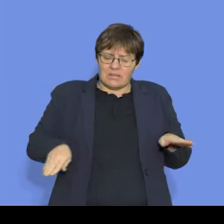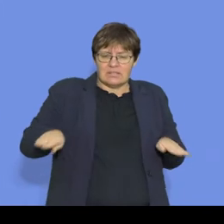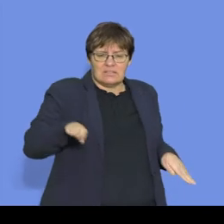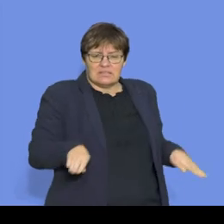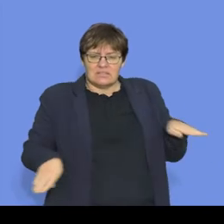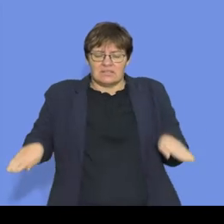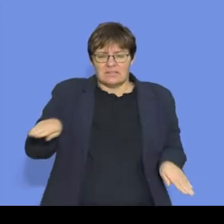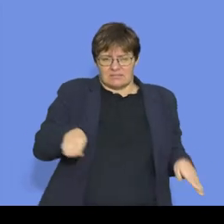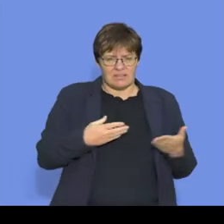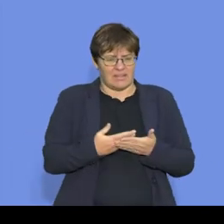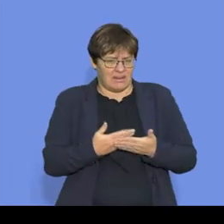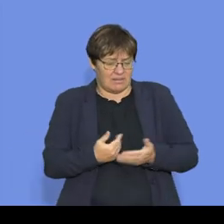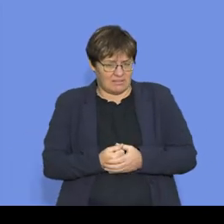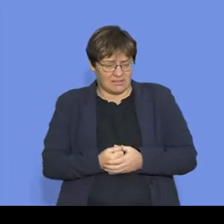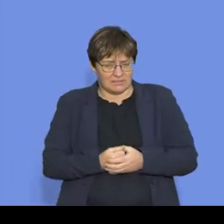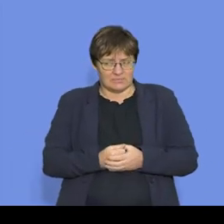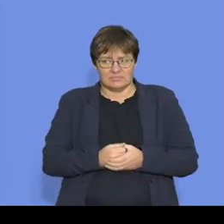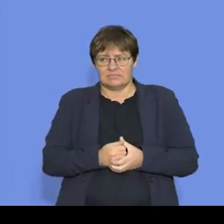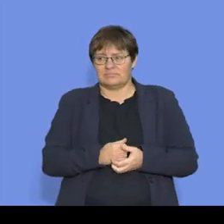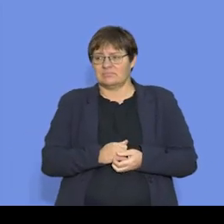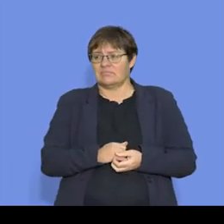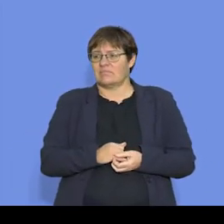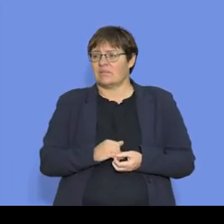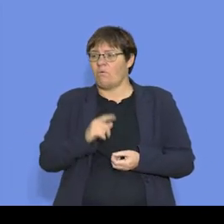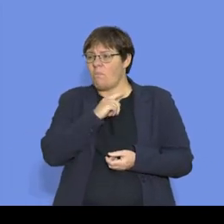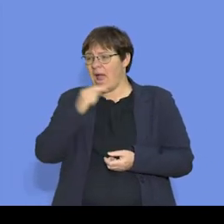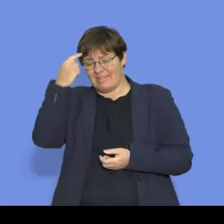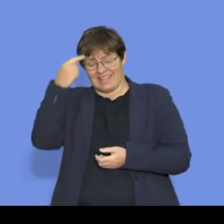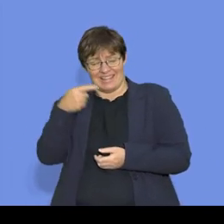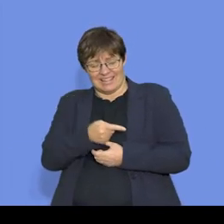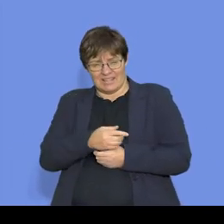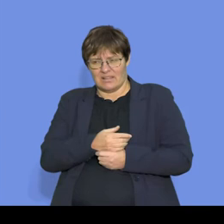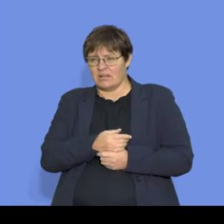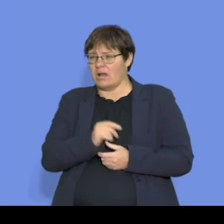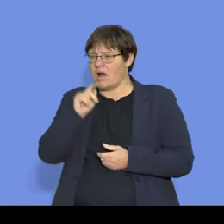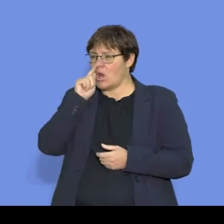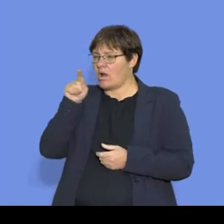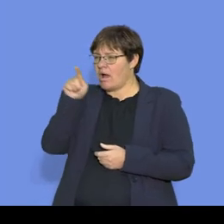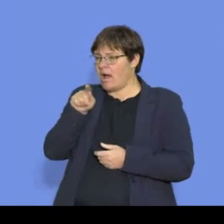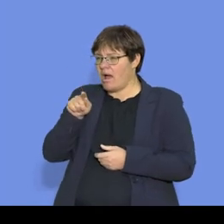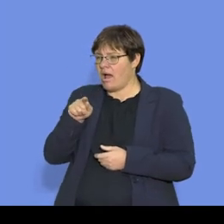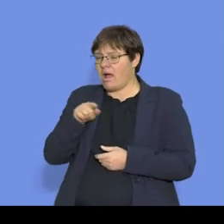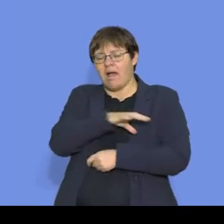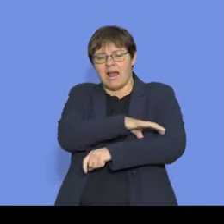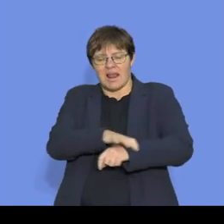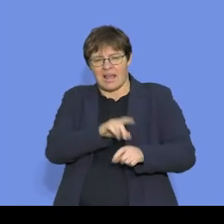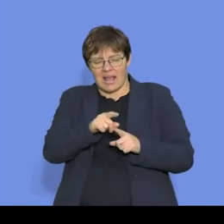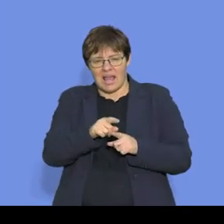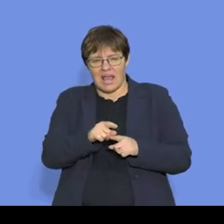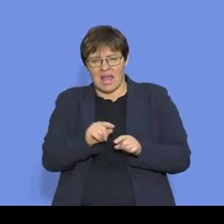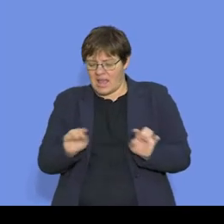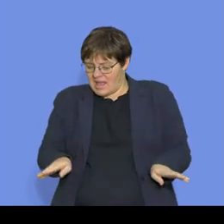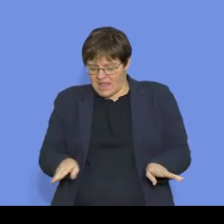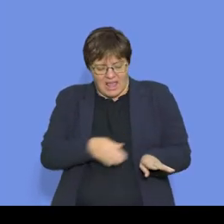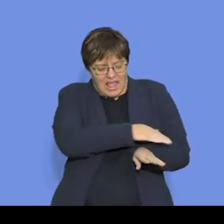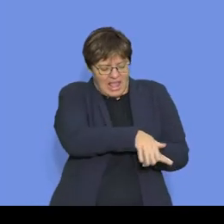move around on land. And the reason why scientists think that is, have a look at that leg. It's got a